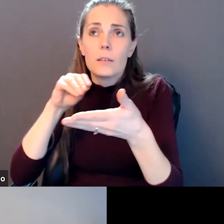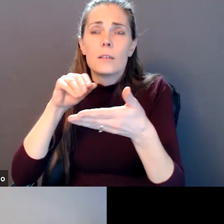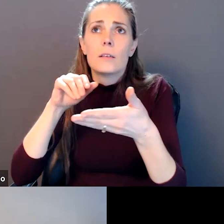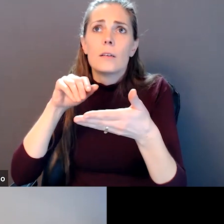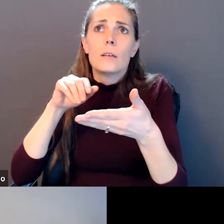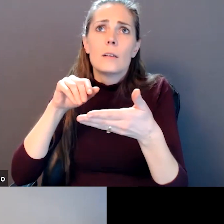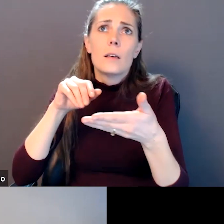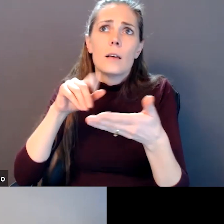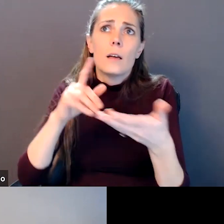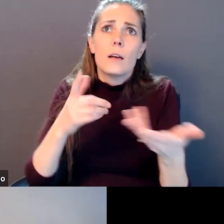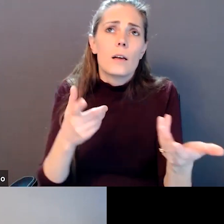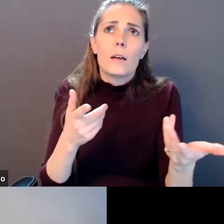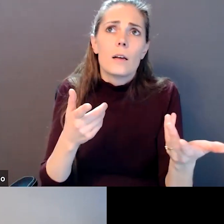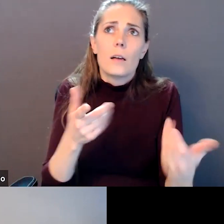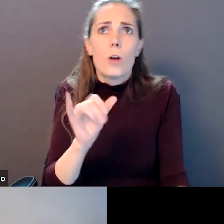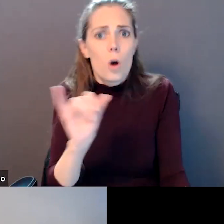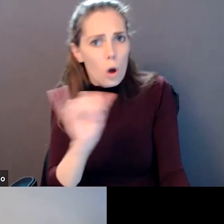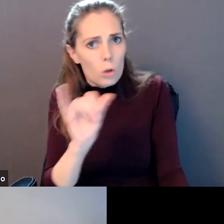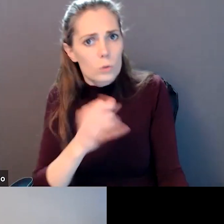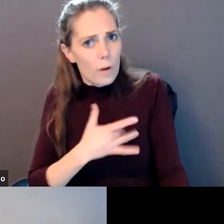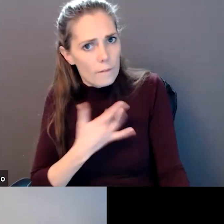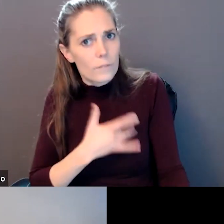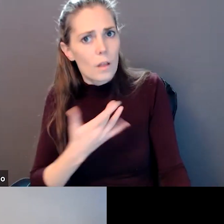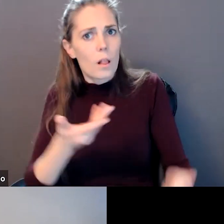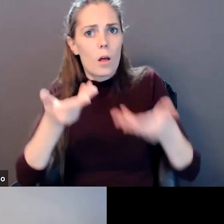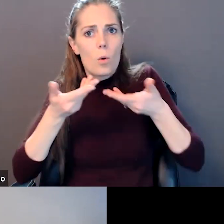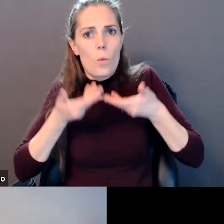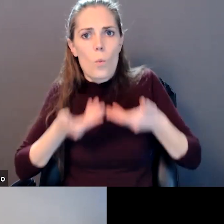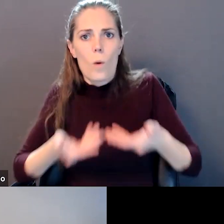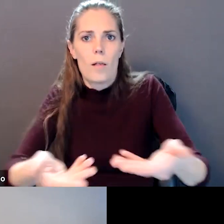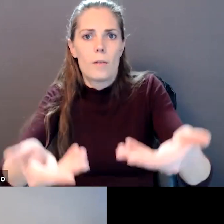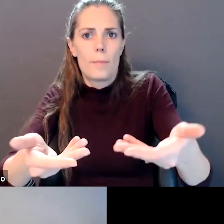I have to say, a welcoming to